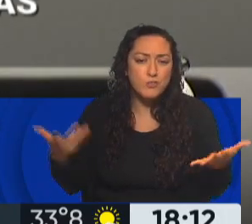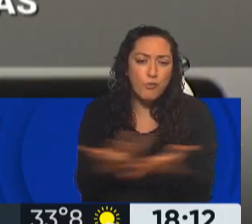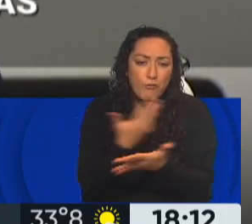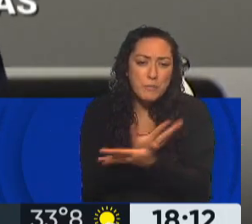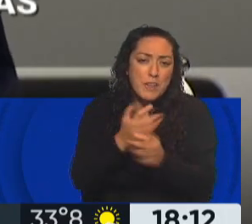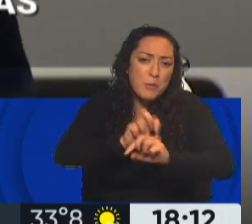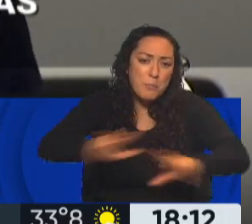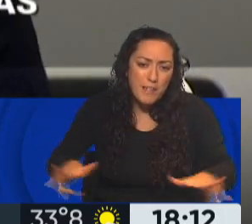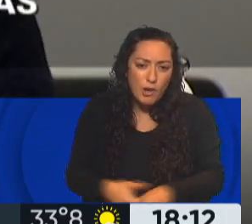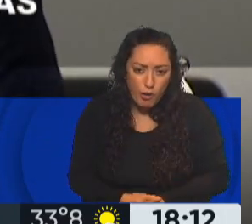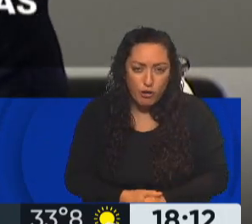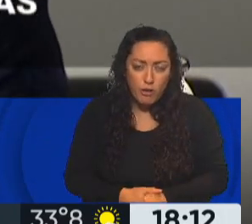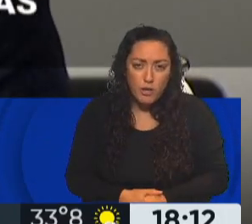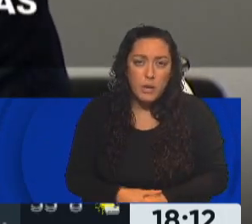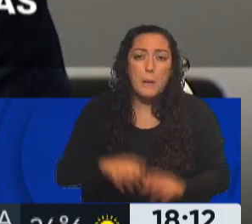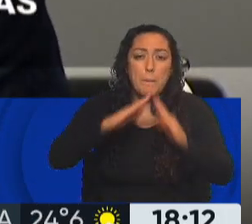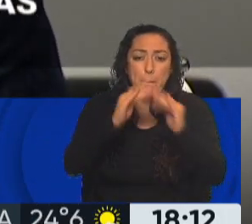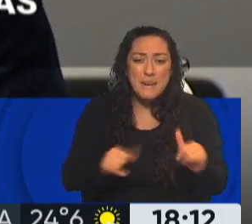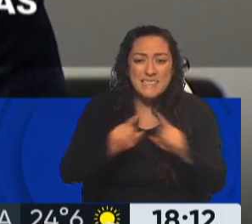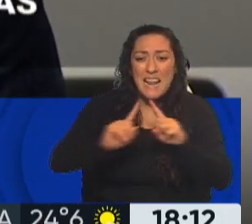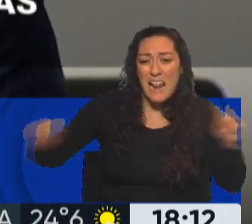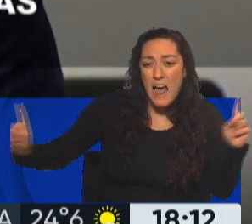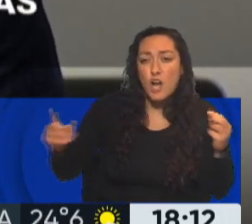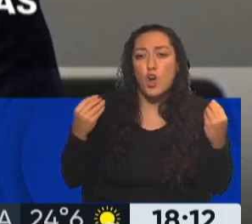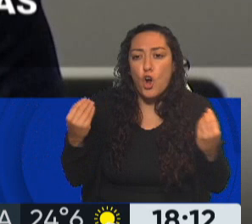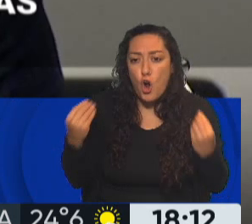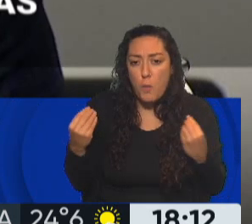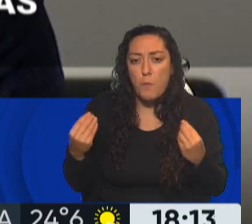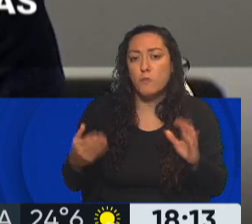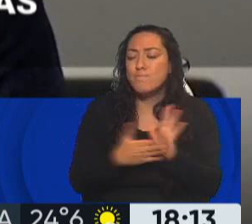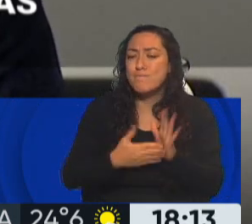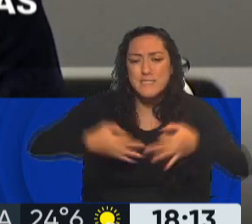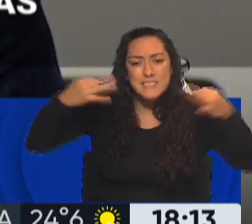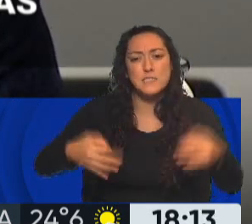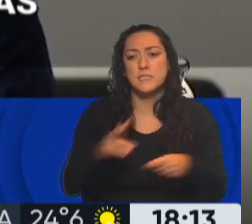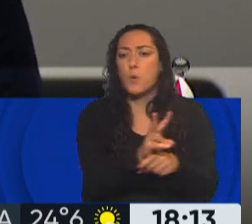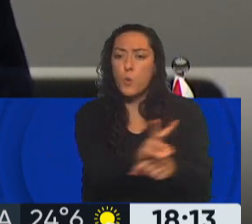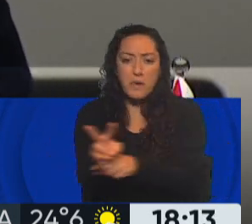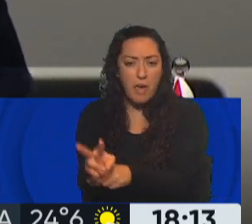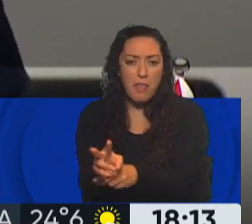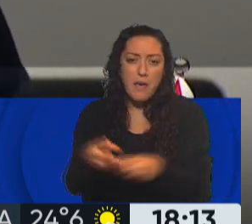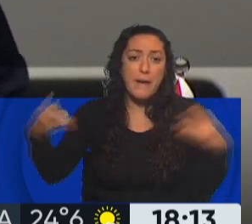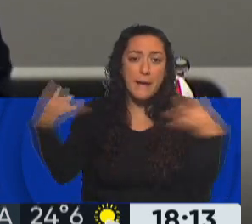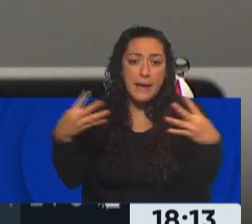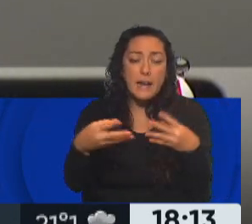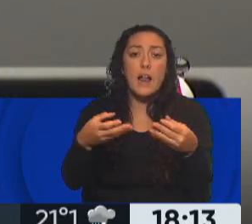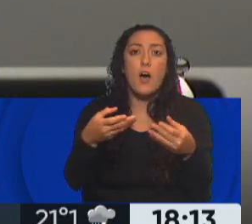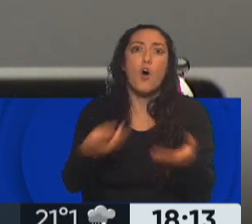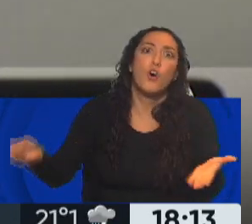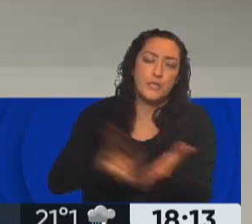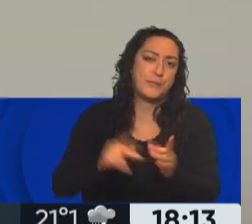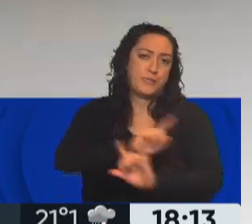A durable peace for Ukraine must include robust security guarantees to ensure that the war will not begin